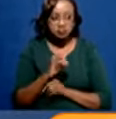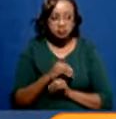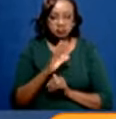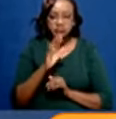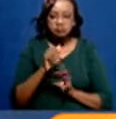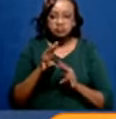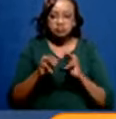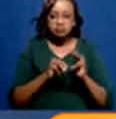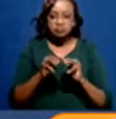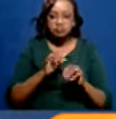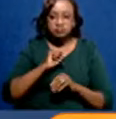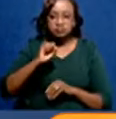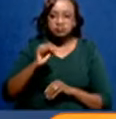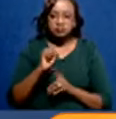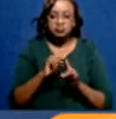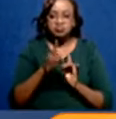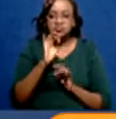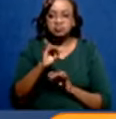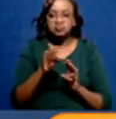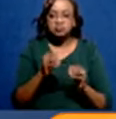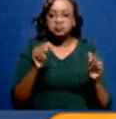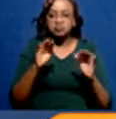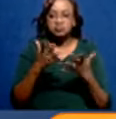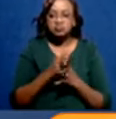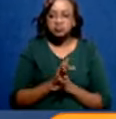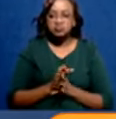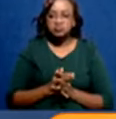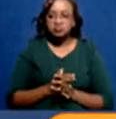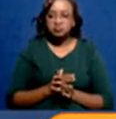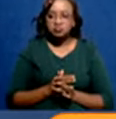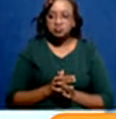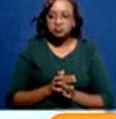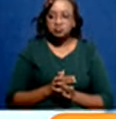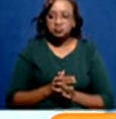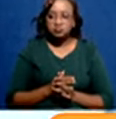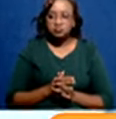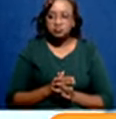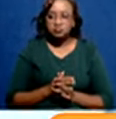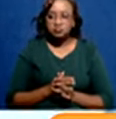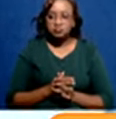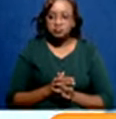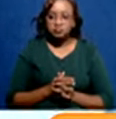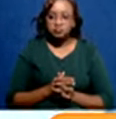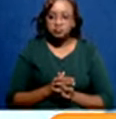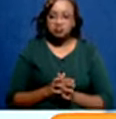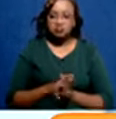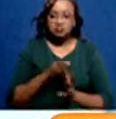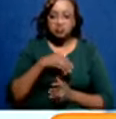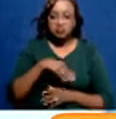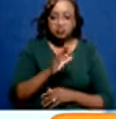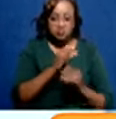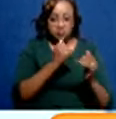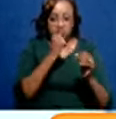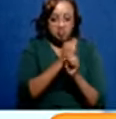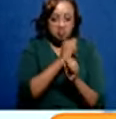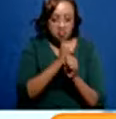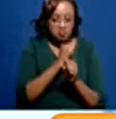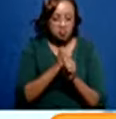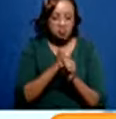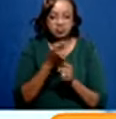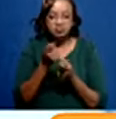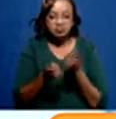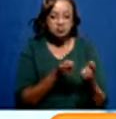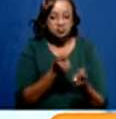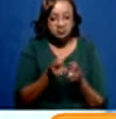So how is that working for... Their functions are minimal. Their functions are minimal at the moment. So I do agree it's a bit of a complicated